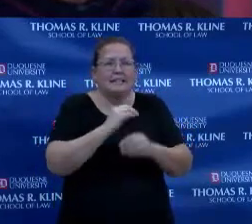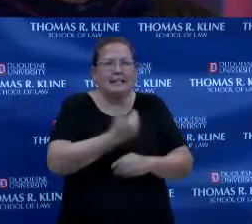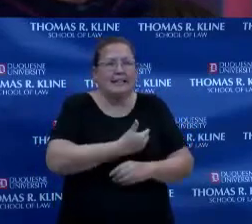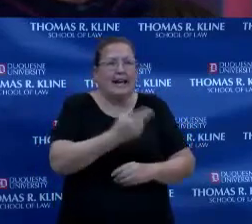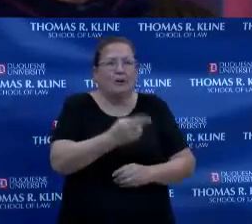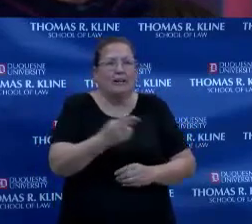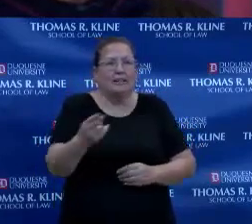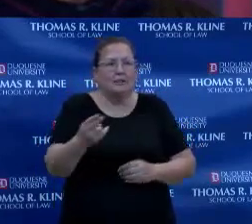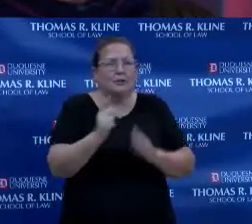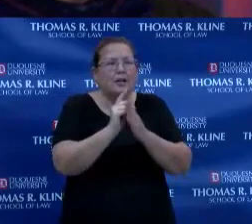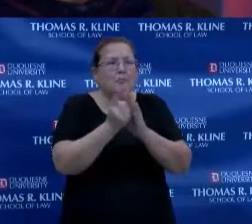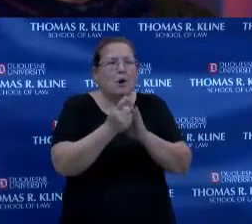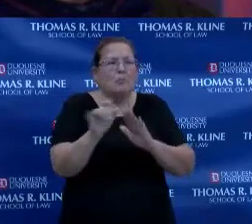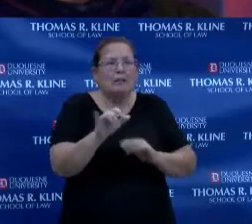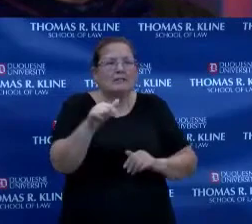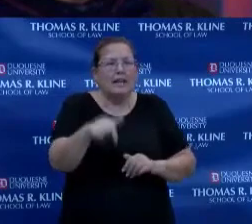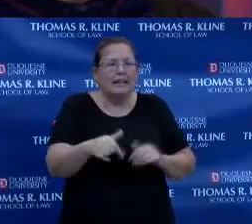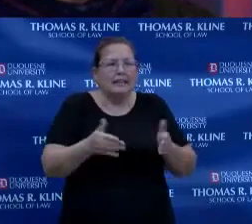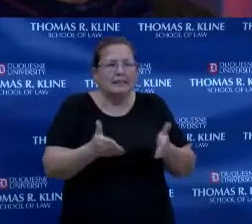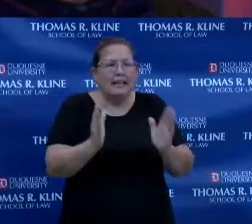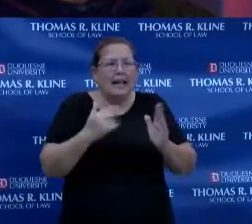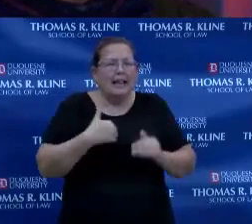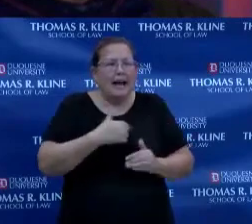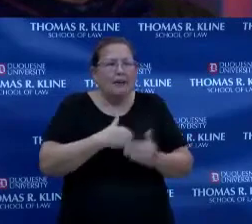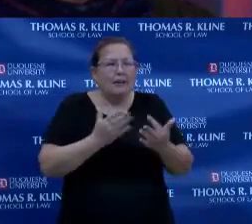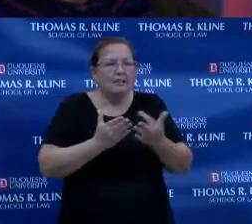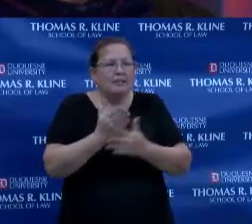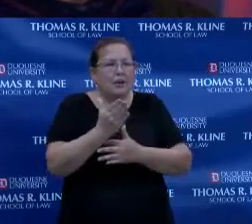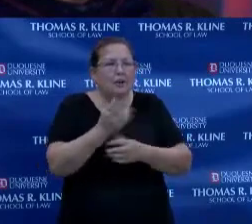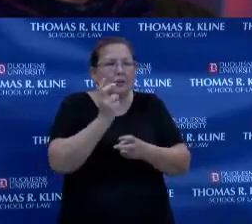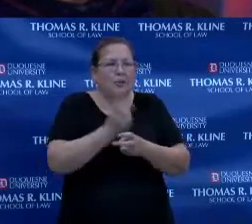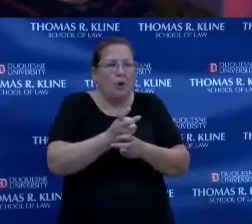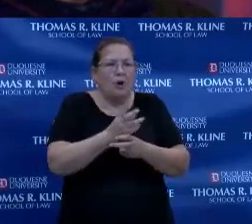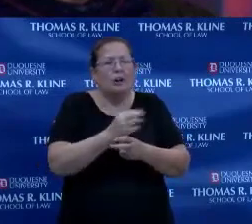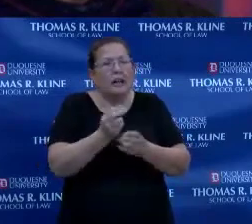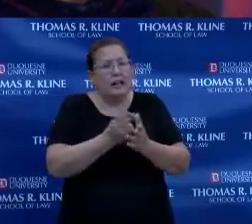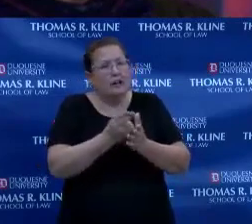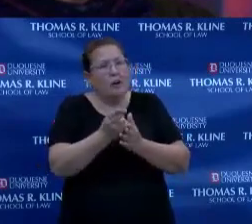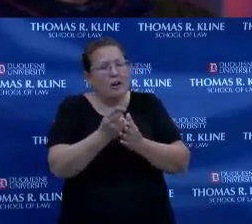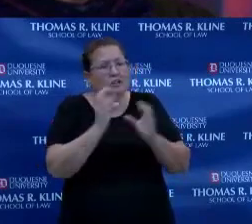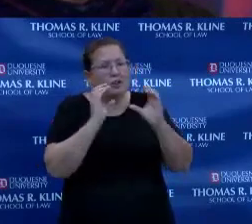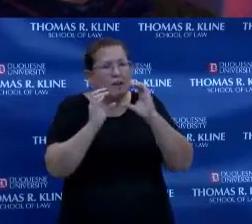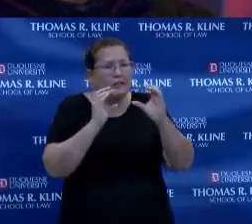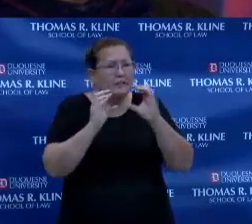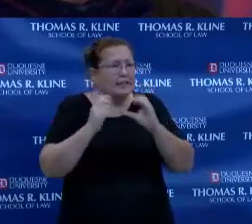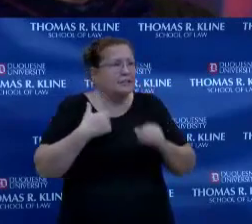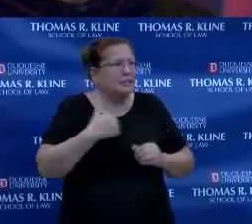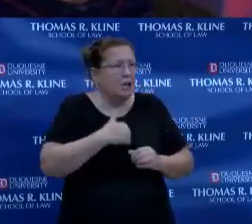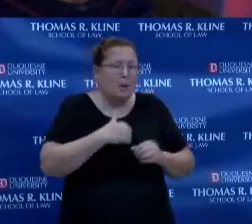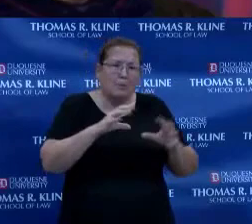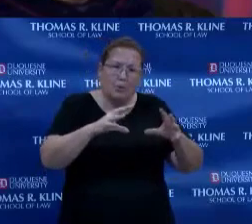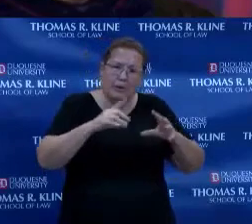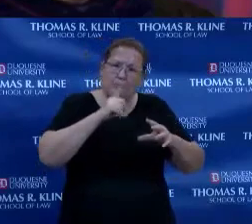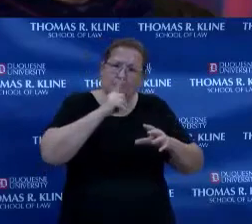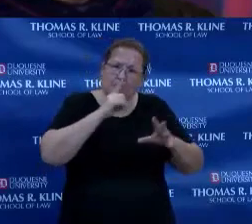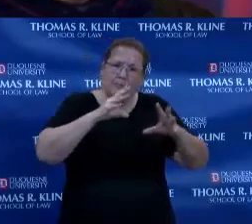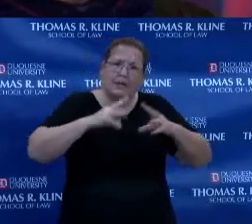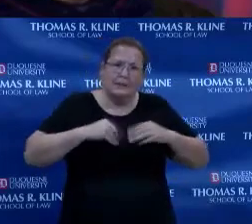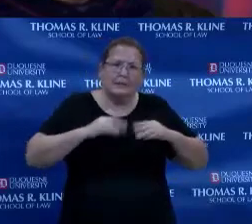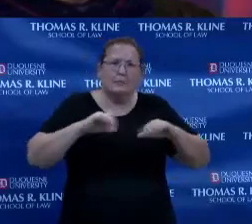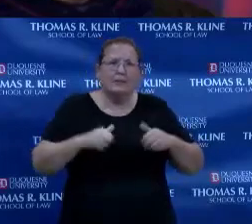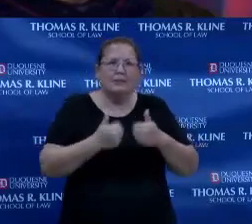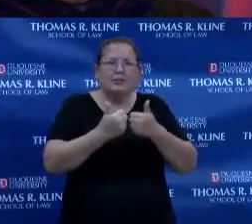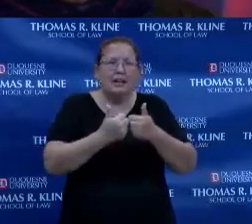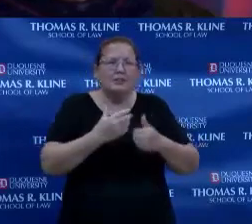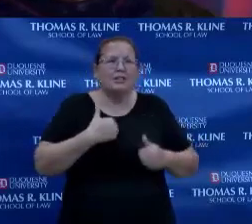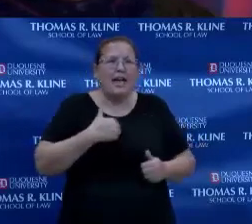like these allowed us to navigate through some tough and honest conversations, but we rose to the challenge and we grew to understand